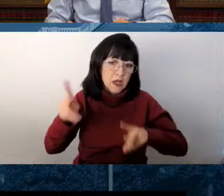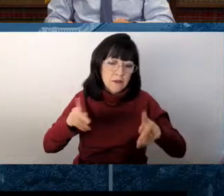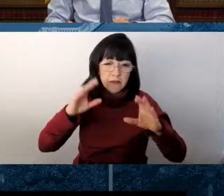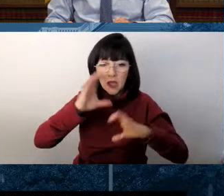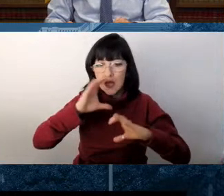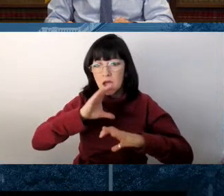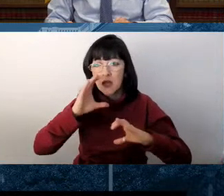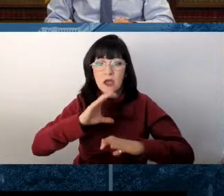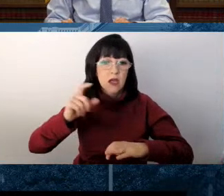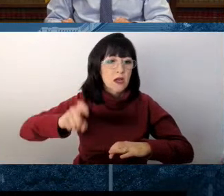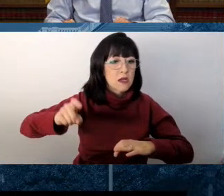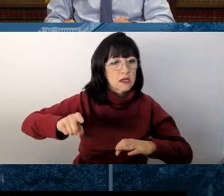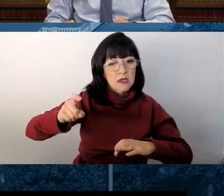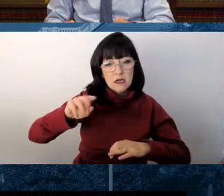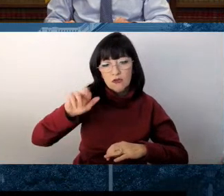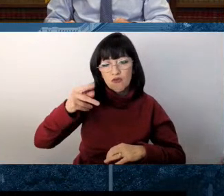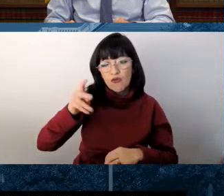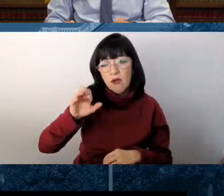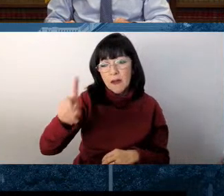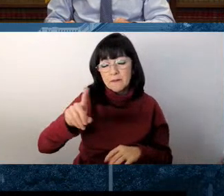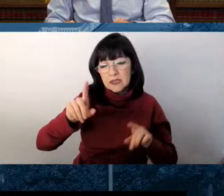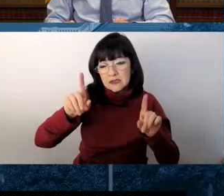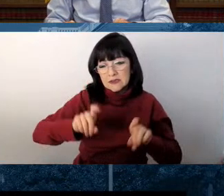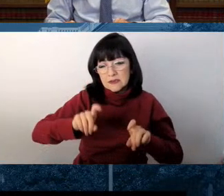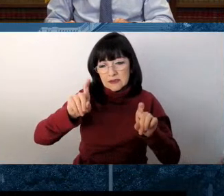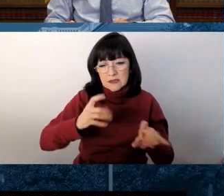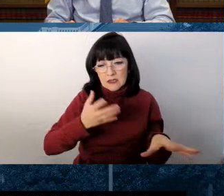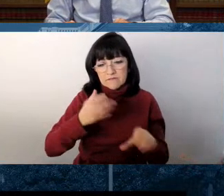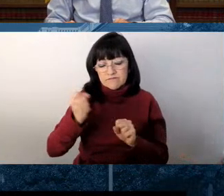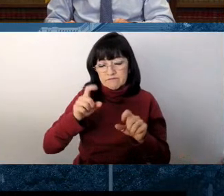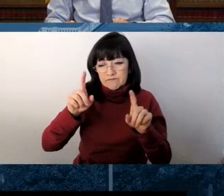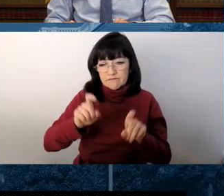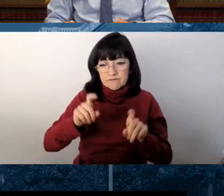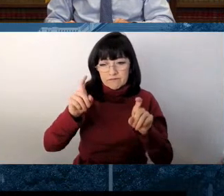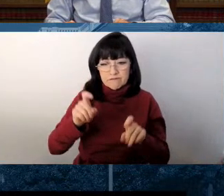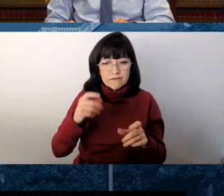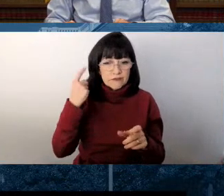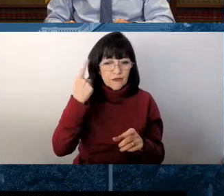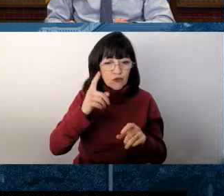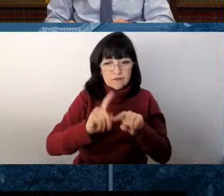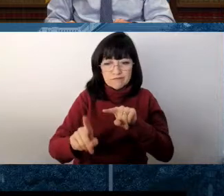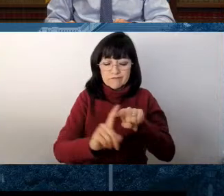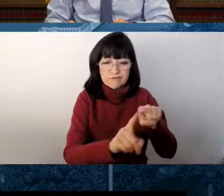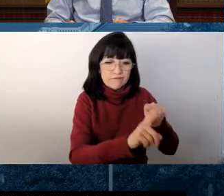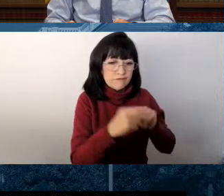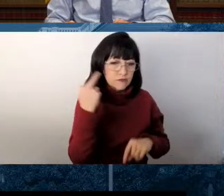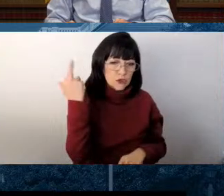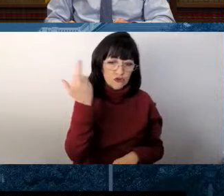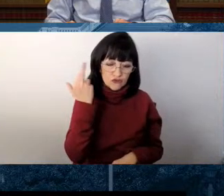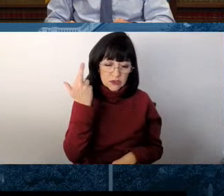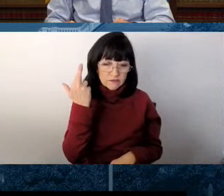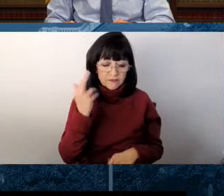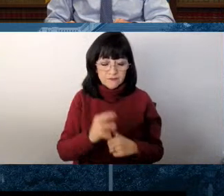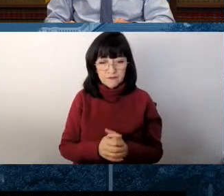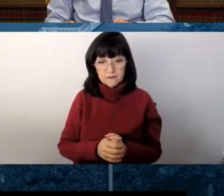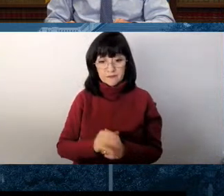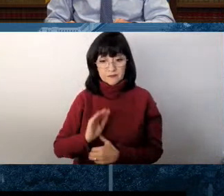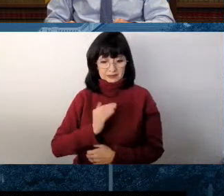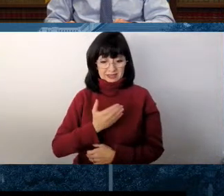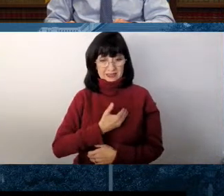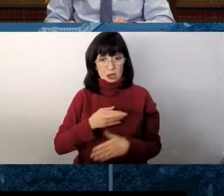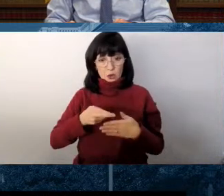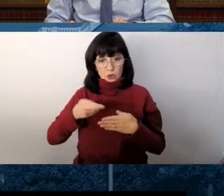covidtest.gov from this allocation. You can see our testing, just the results that come through